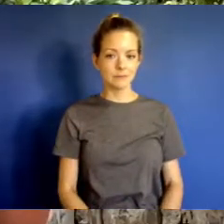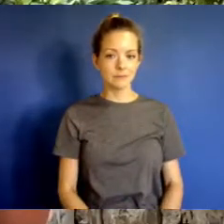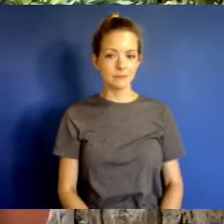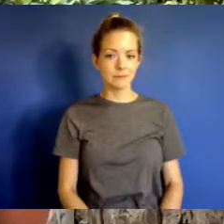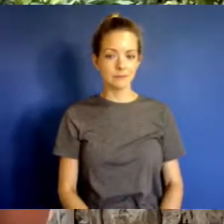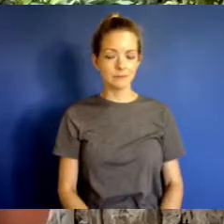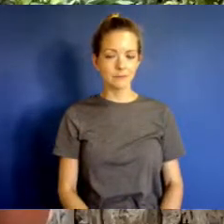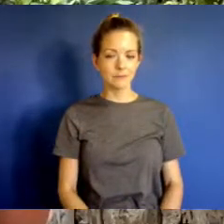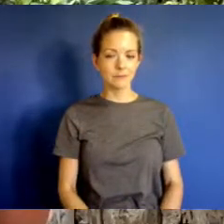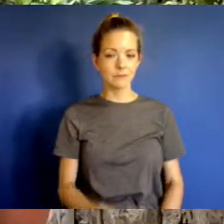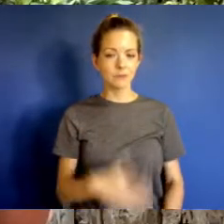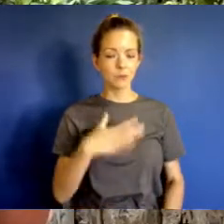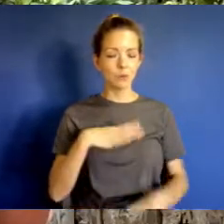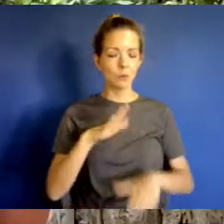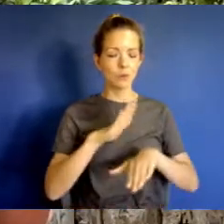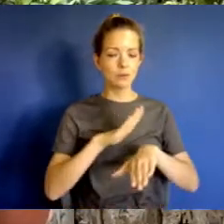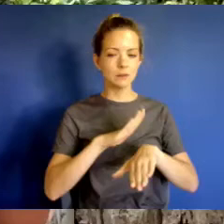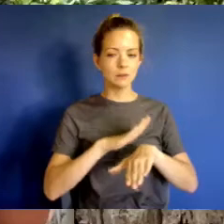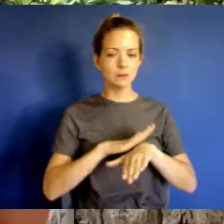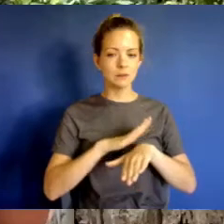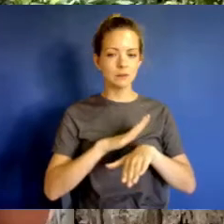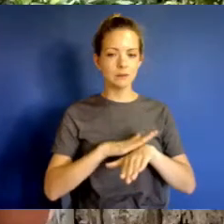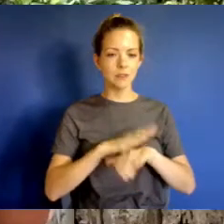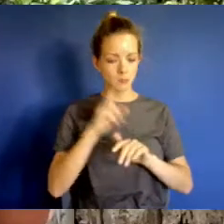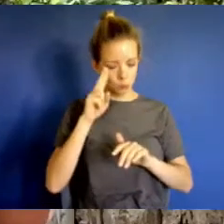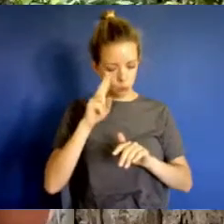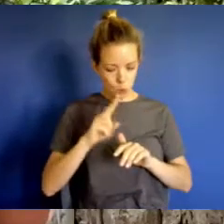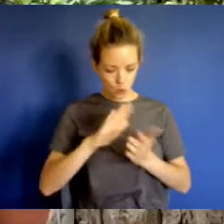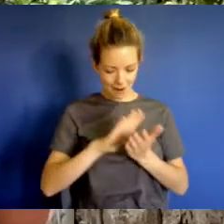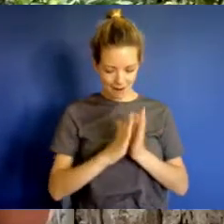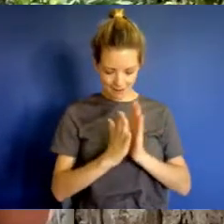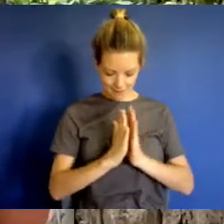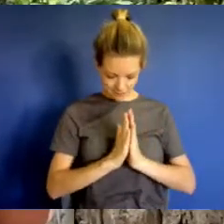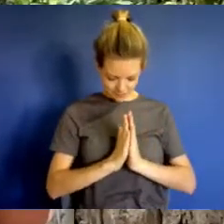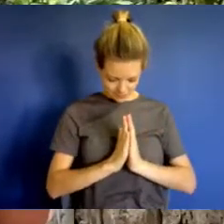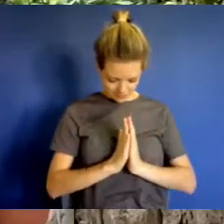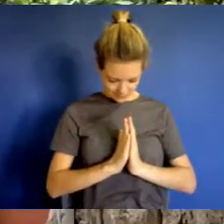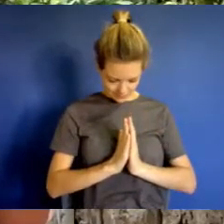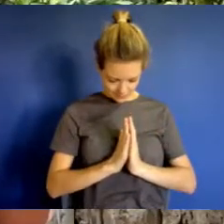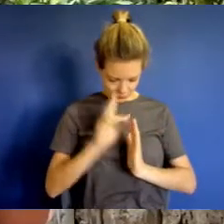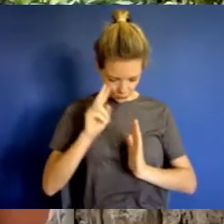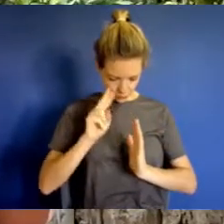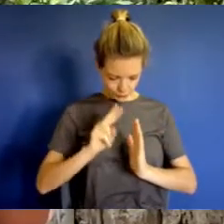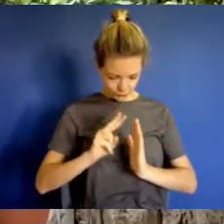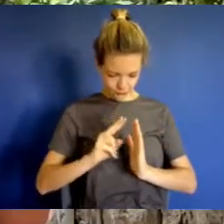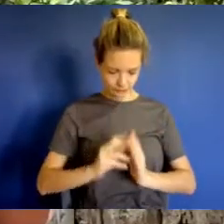Just take a little moment to quietly look towards your hands.